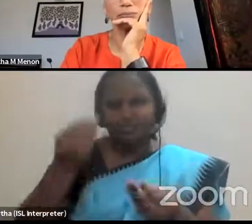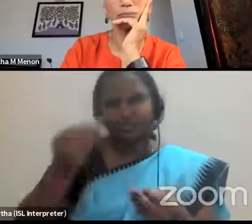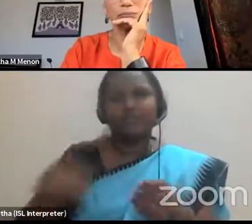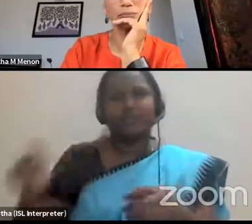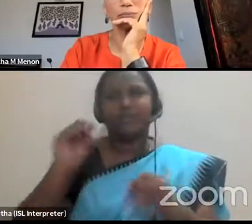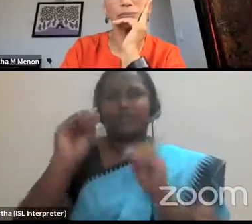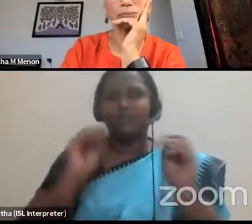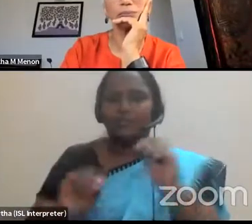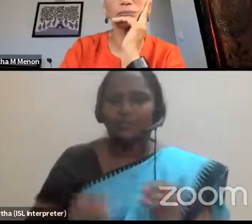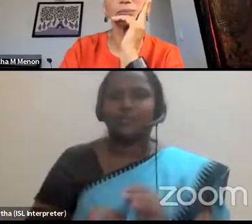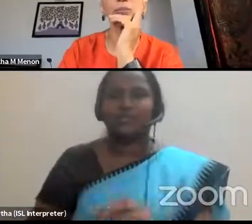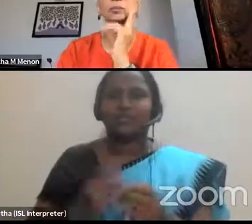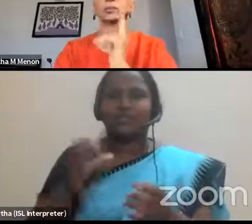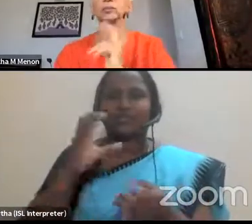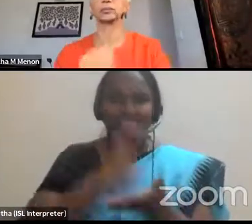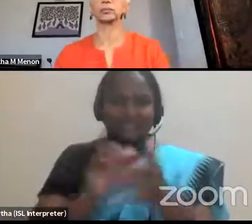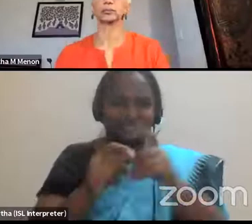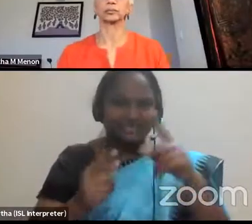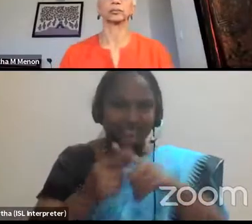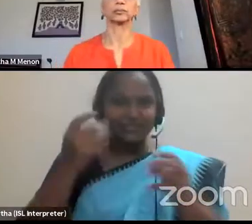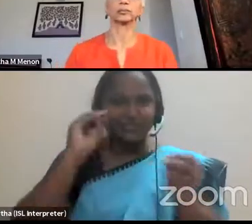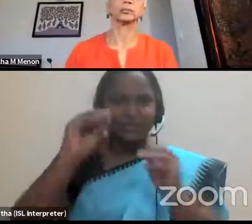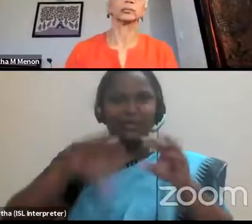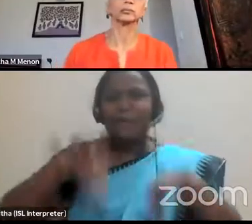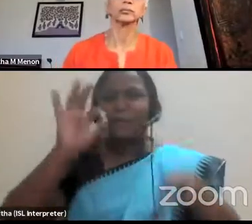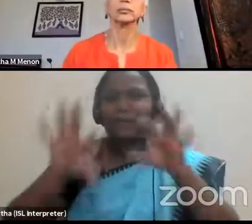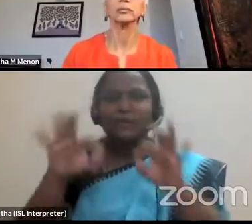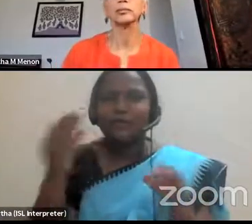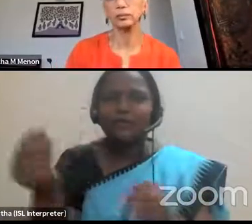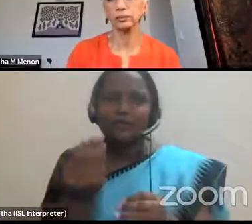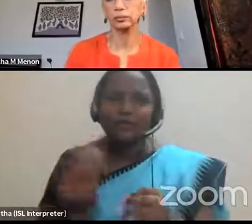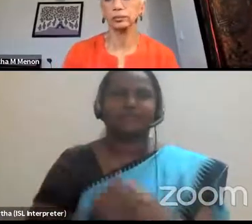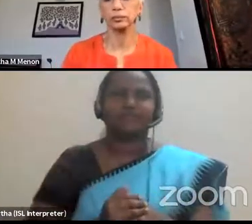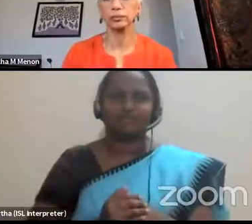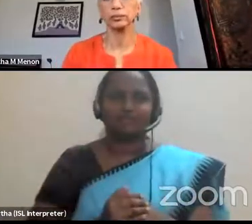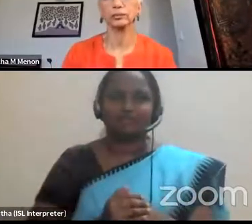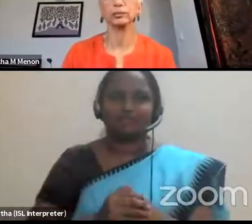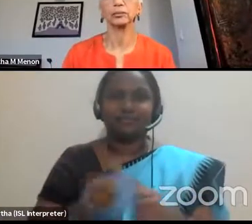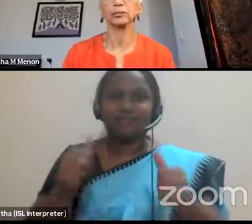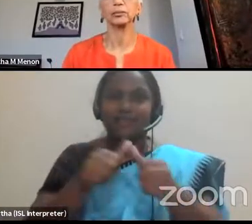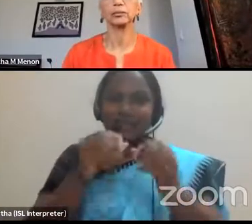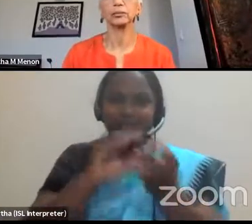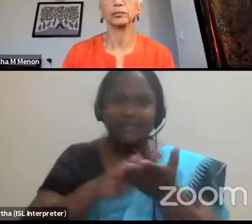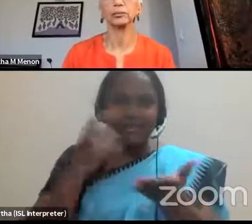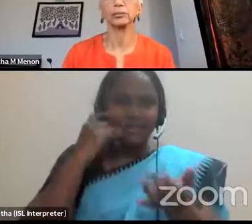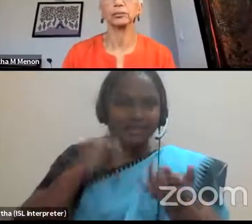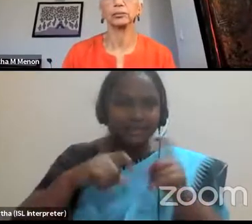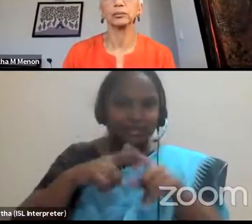them into the chat window and we'll try and pick up a few of them. So